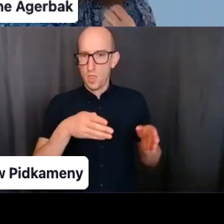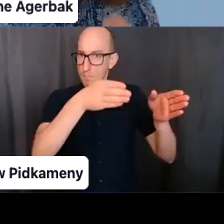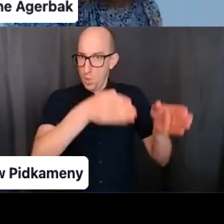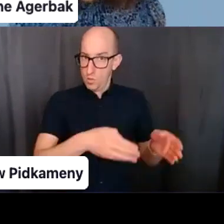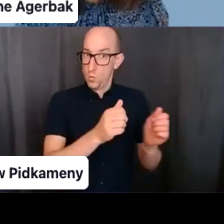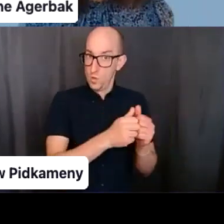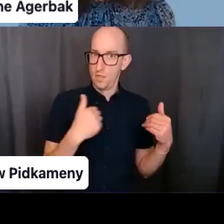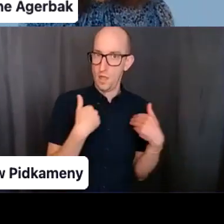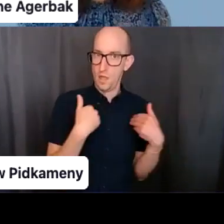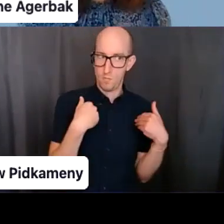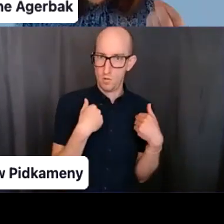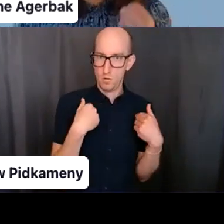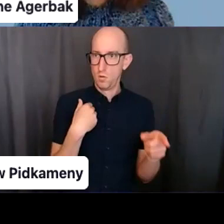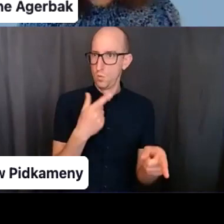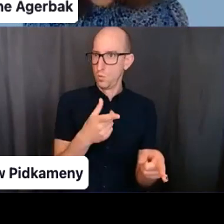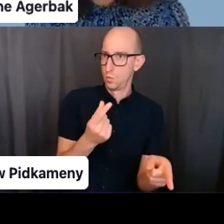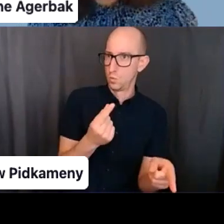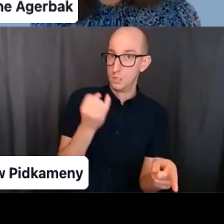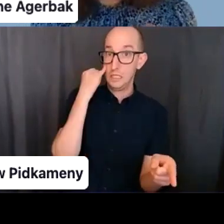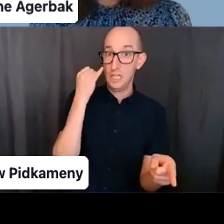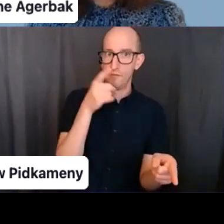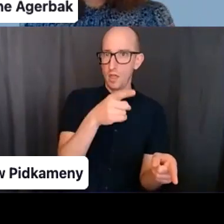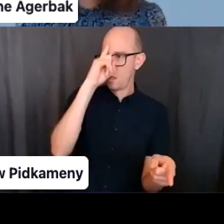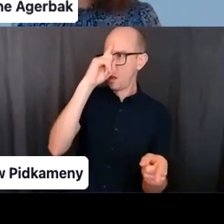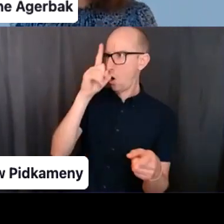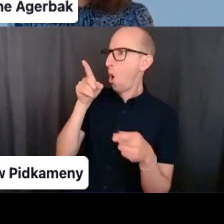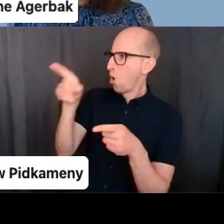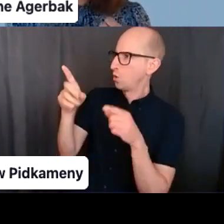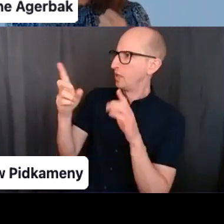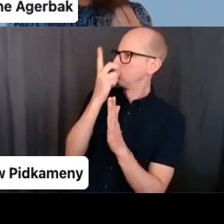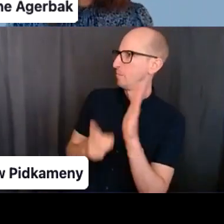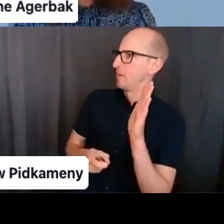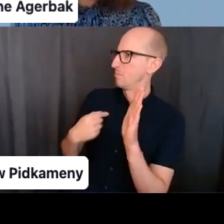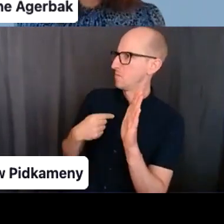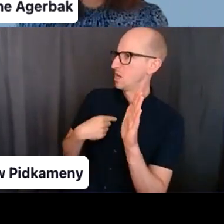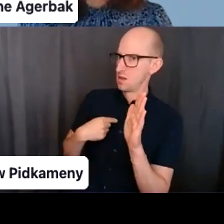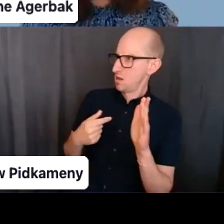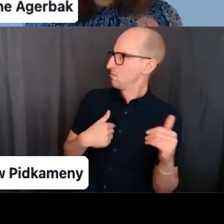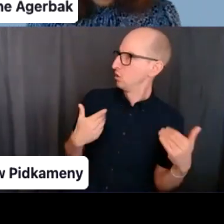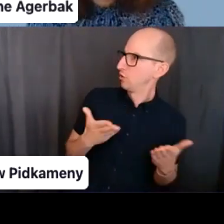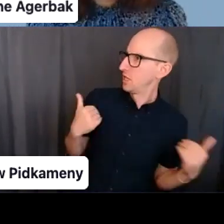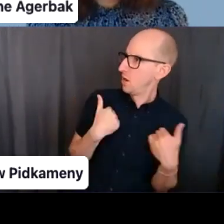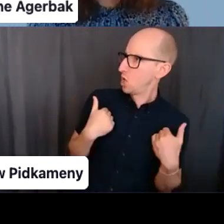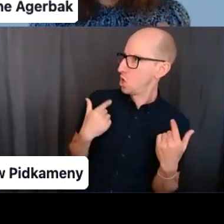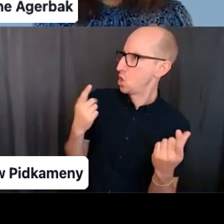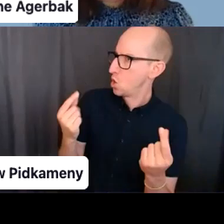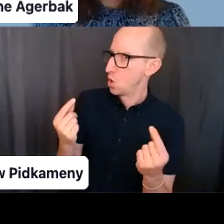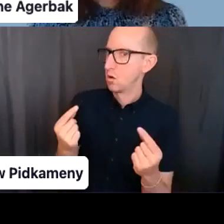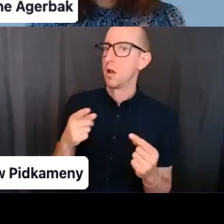recourse if they believe that you have discriminated against them. And their recourse